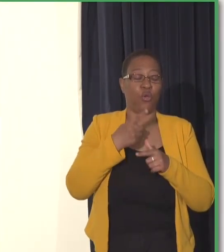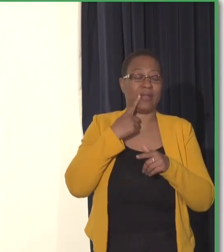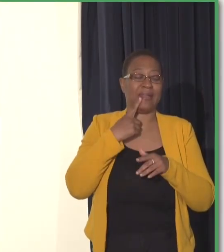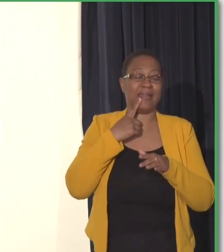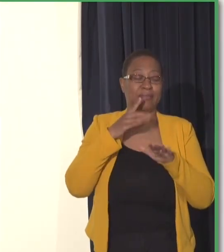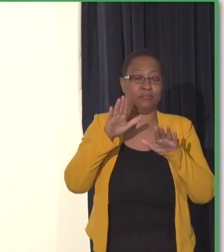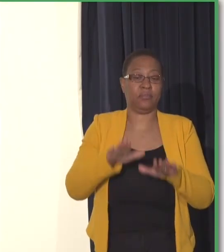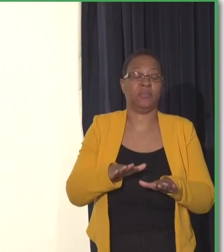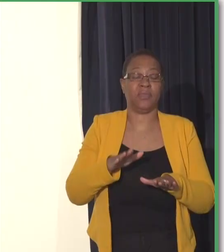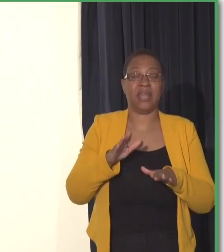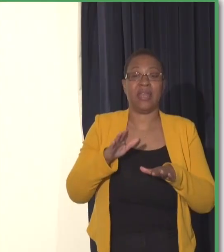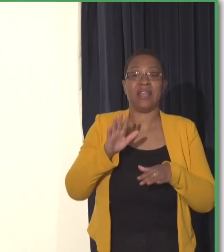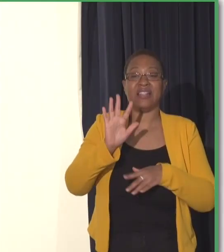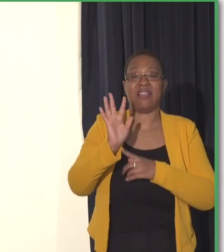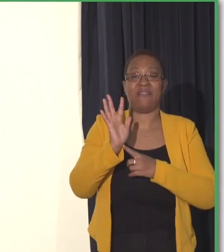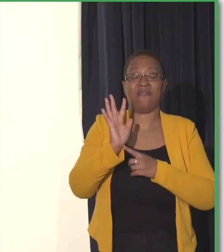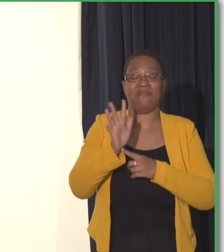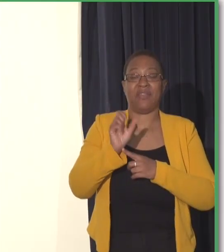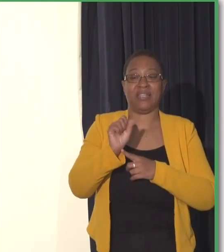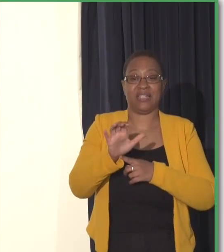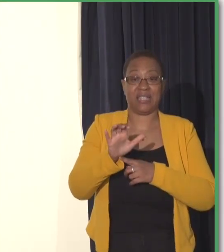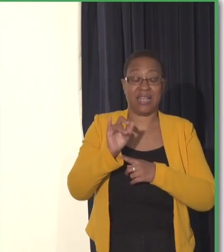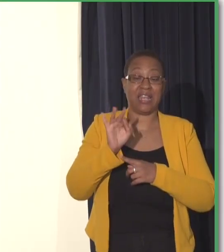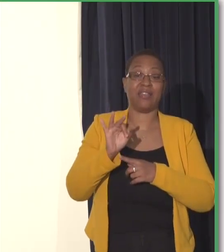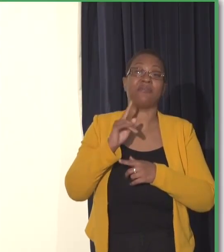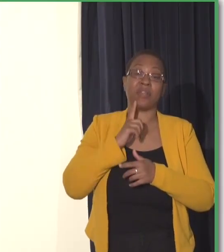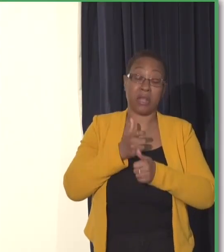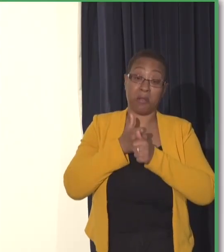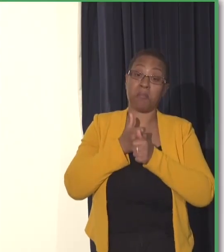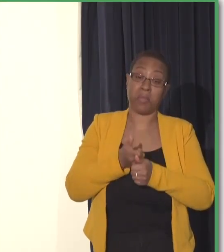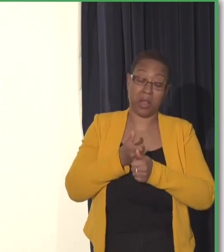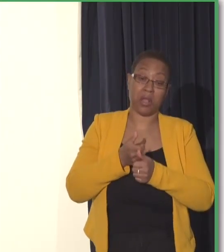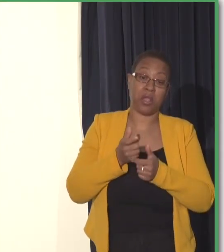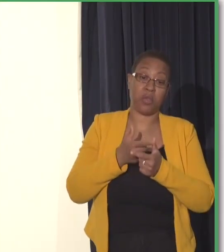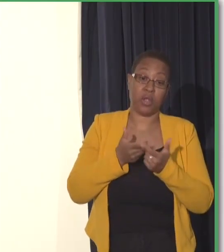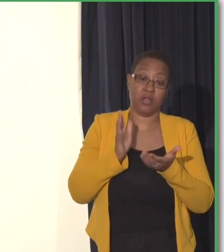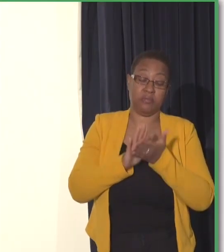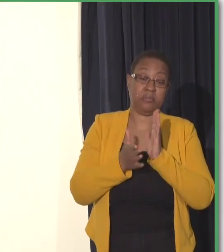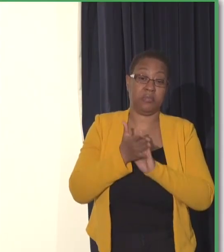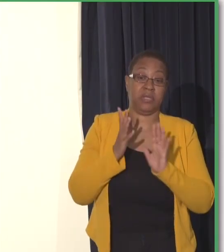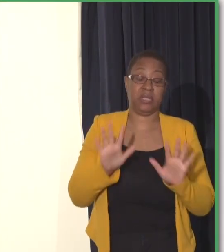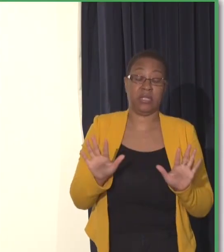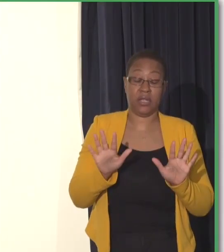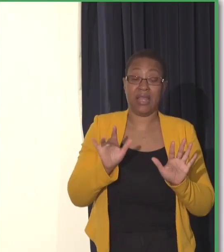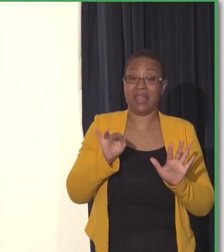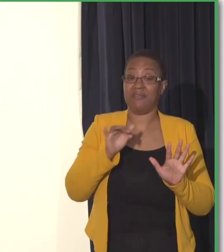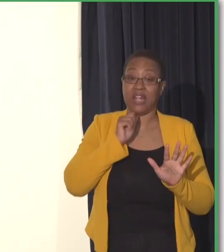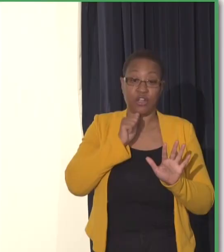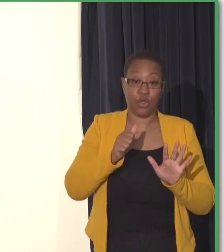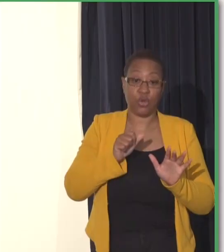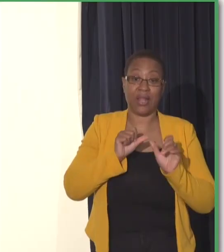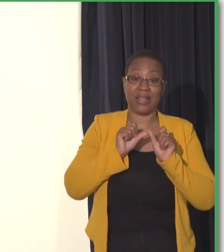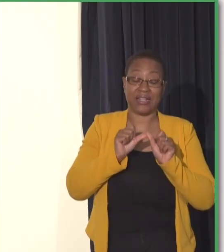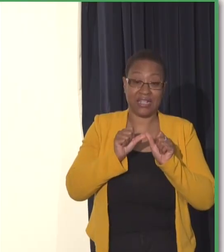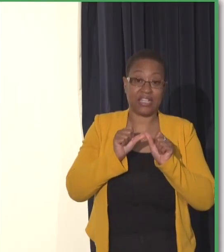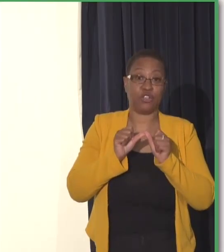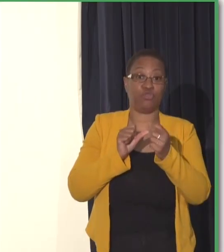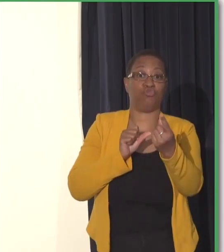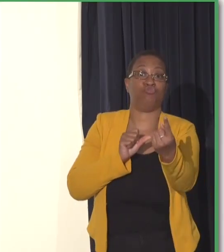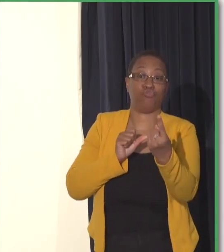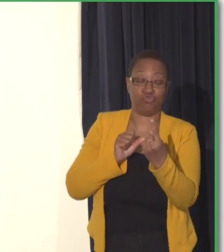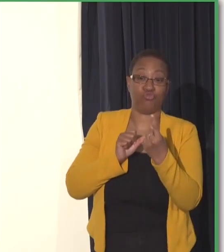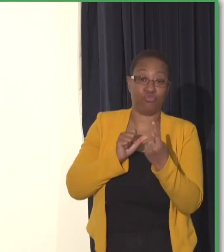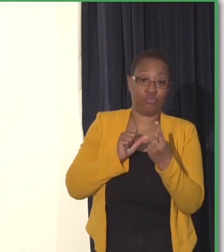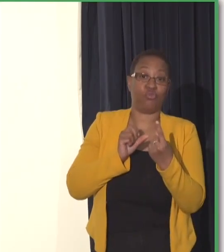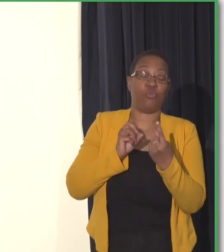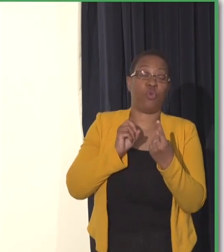them 5 seconds, and if they comply, then we're all done. If they don't comply and they keep coming, if we can't